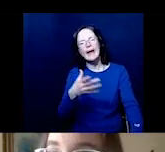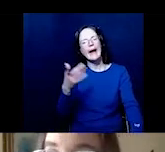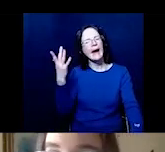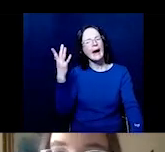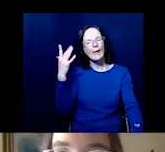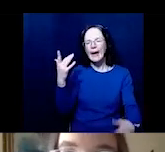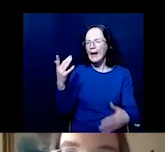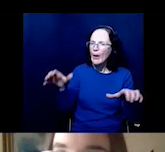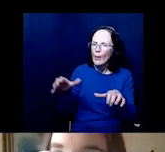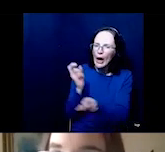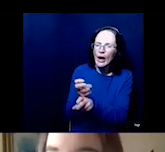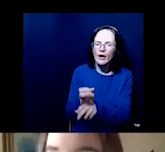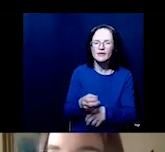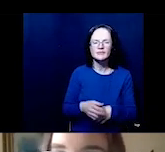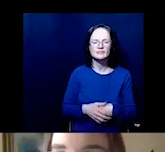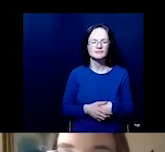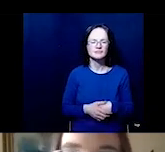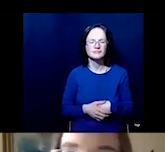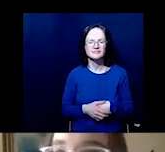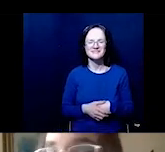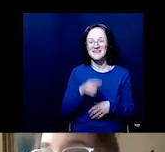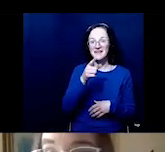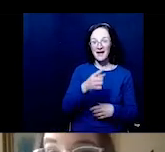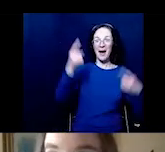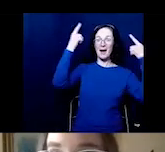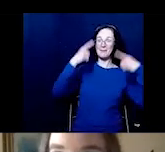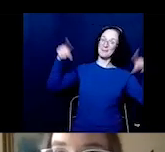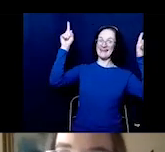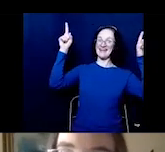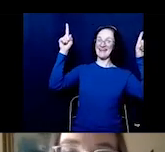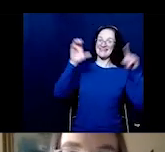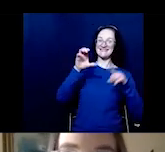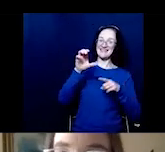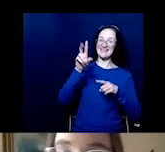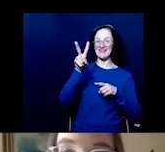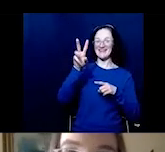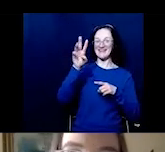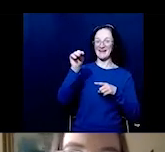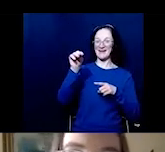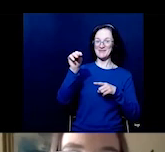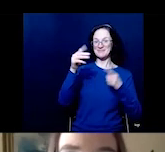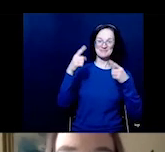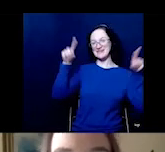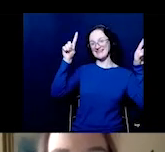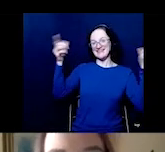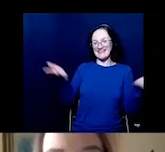Somebody's saying, finally, someone from Cégep du Vieux-Montréal. Yeah, we are amazing, huh? It's a nice Cégep. I love it there.